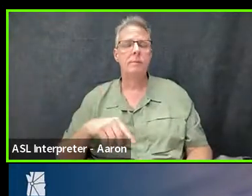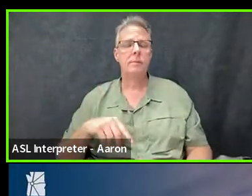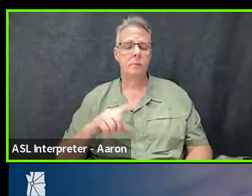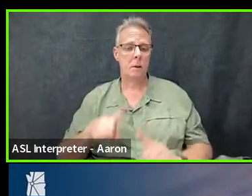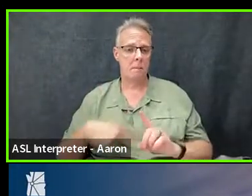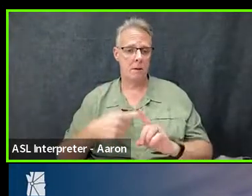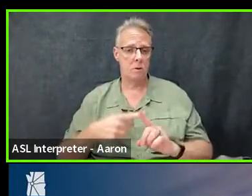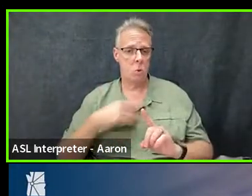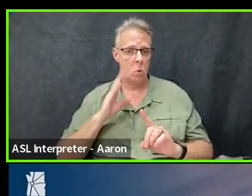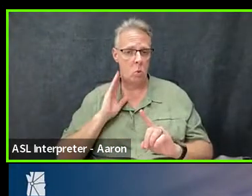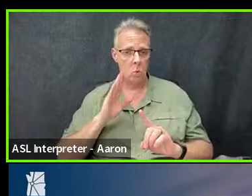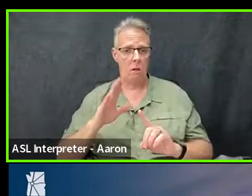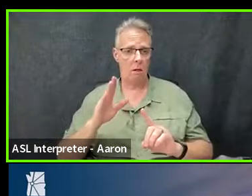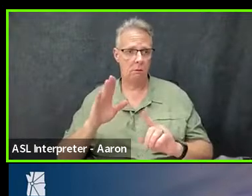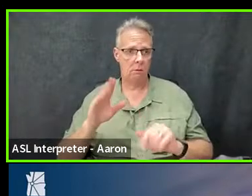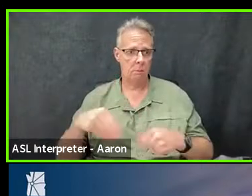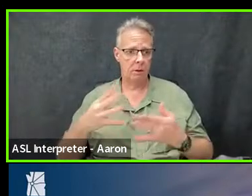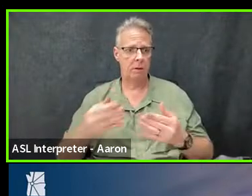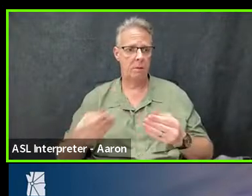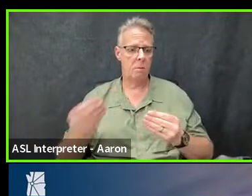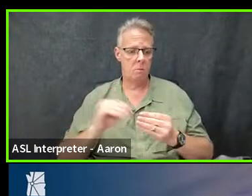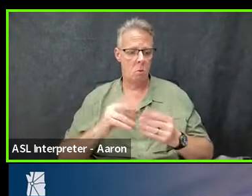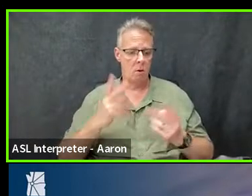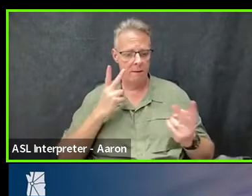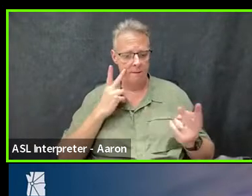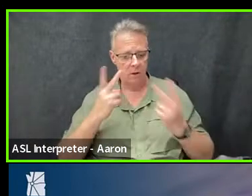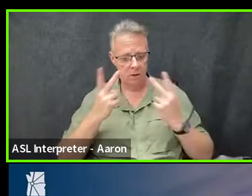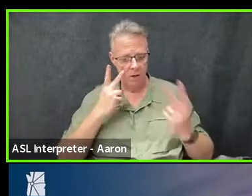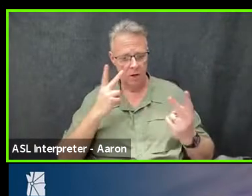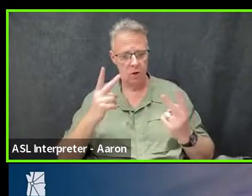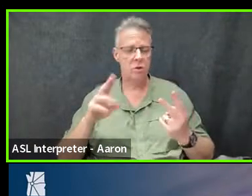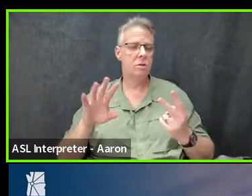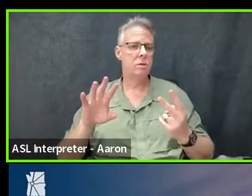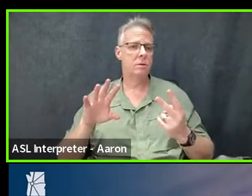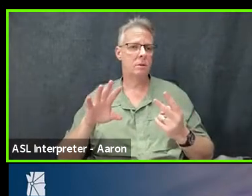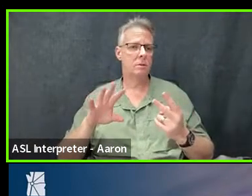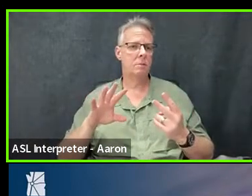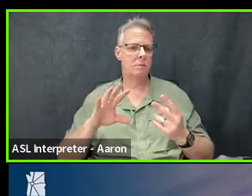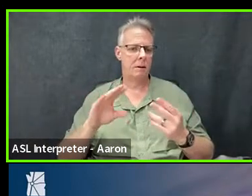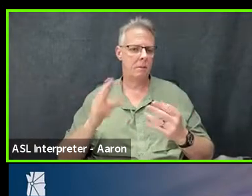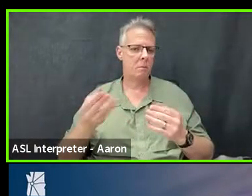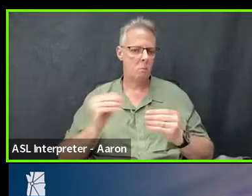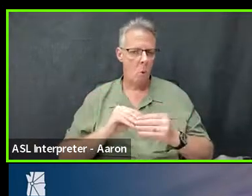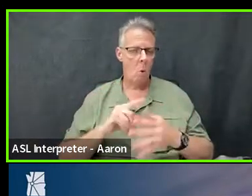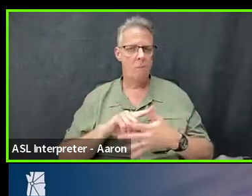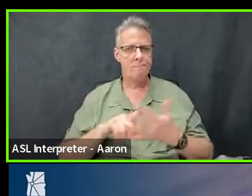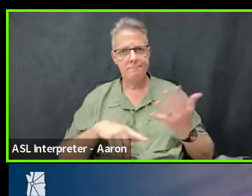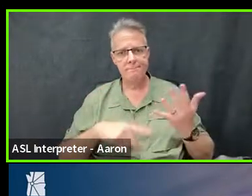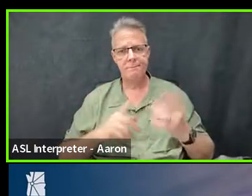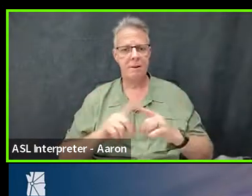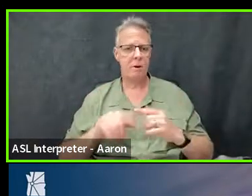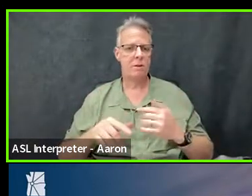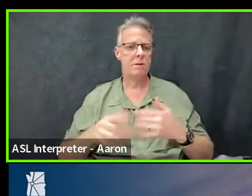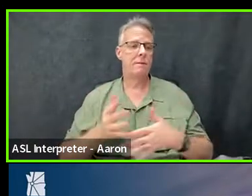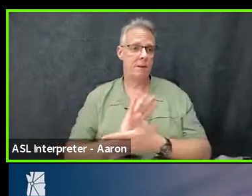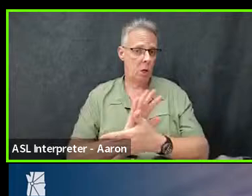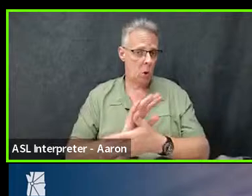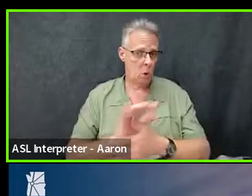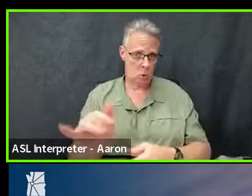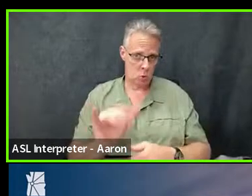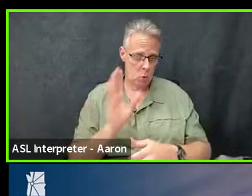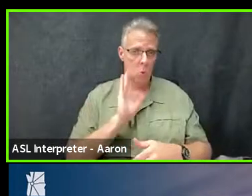addition, we'll be bringing additional visualizations, even some video